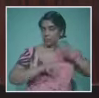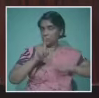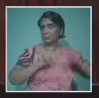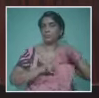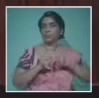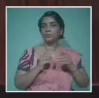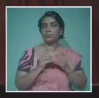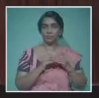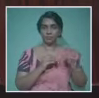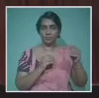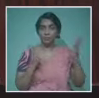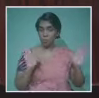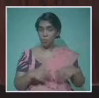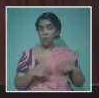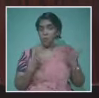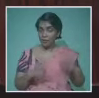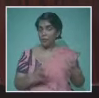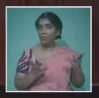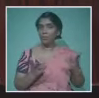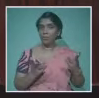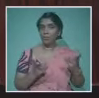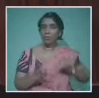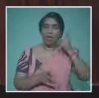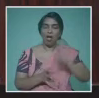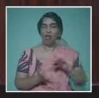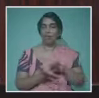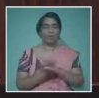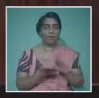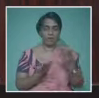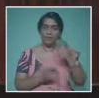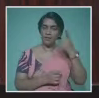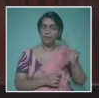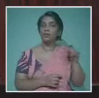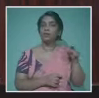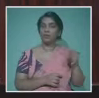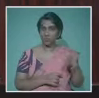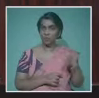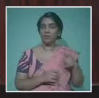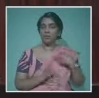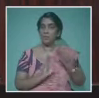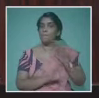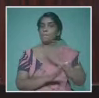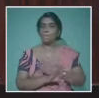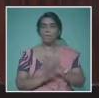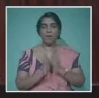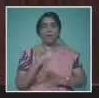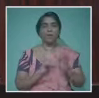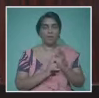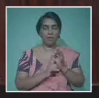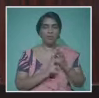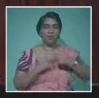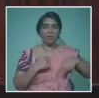be decided by anybody. So before that, there will be a cabinet briefing. Even the cabinet has not been informed yet. The cabinet will be